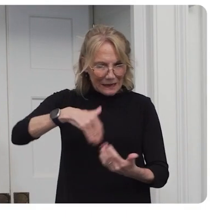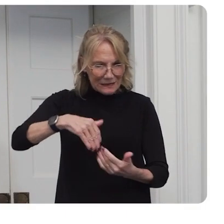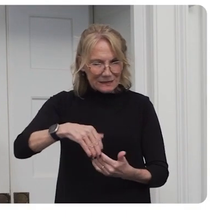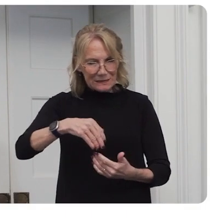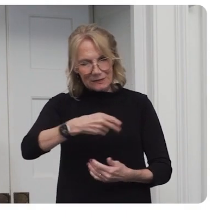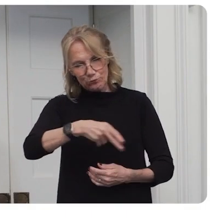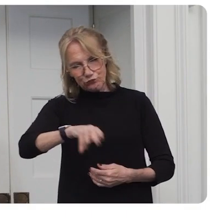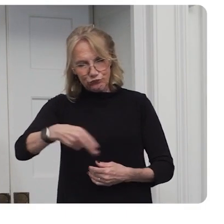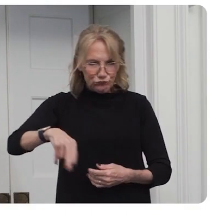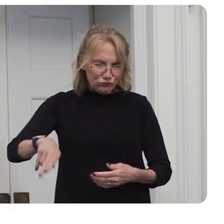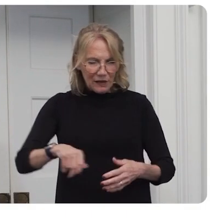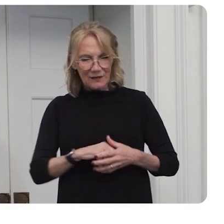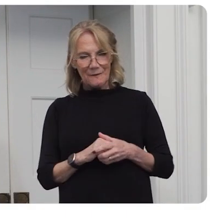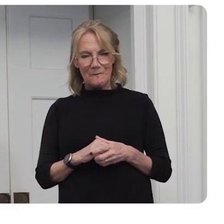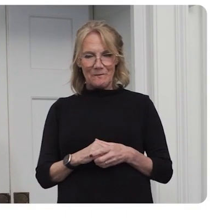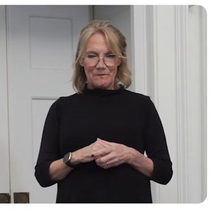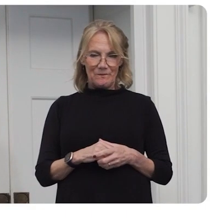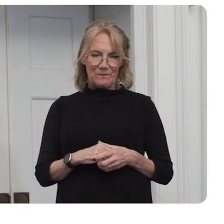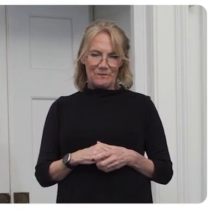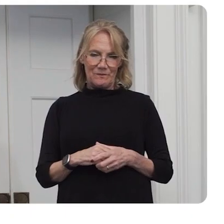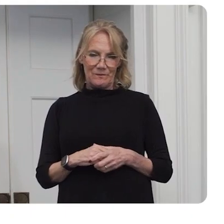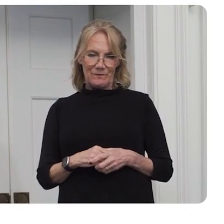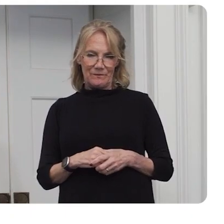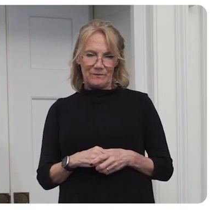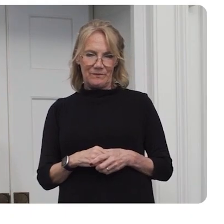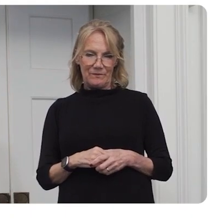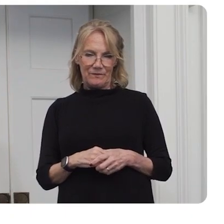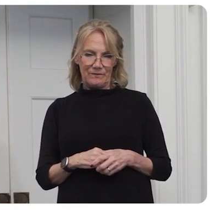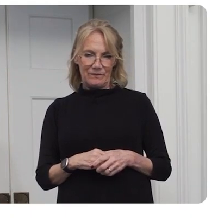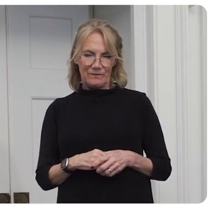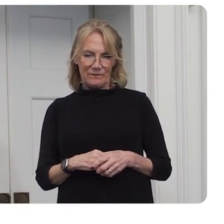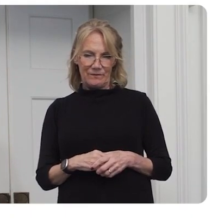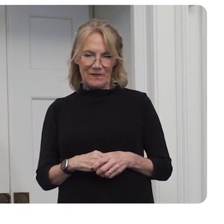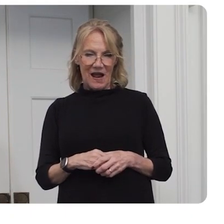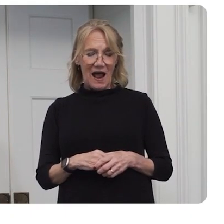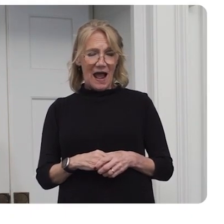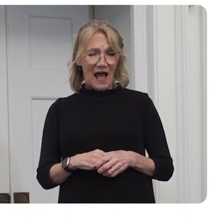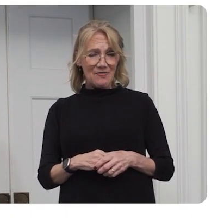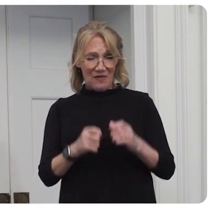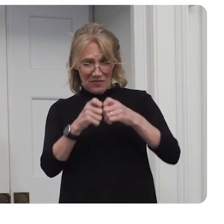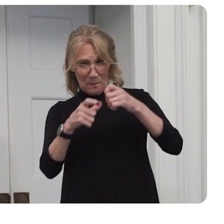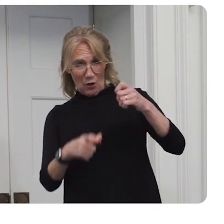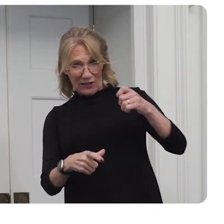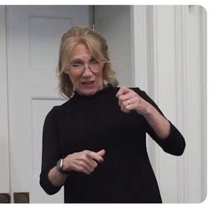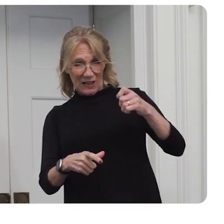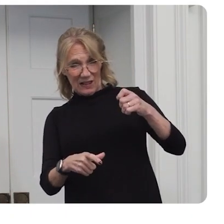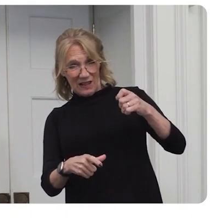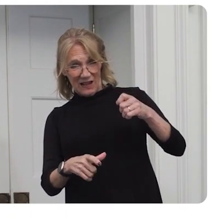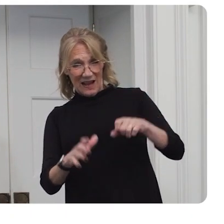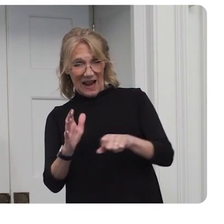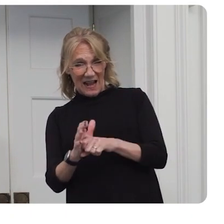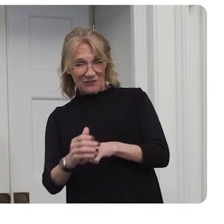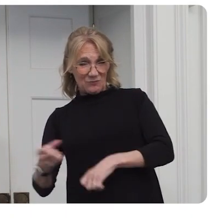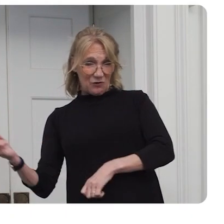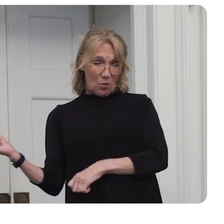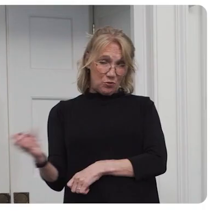the salad. No. Yeah. And then you put it in the ketchup bottle. Yeah, and threw it across the floor. And